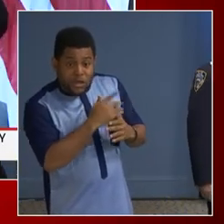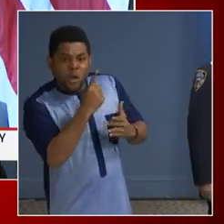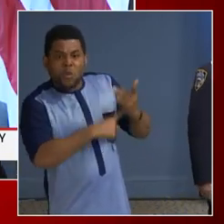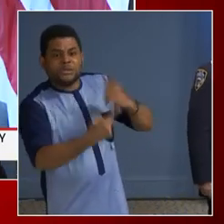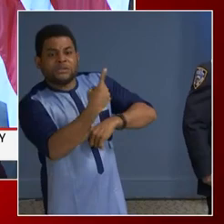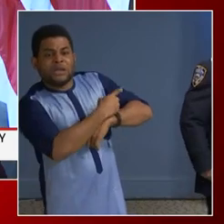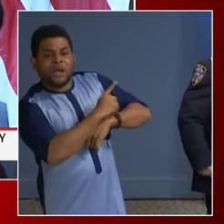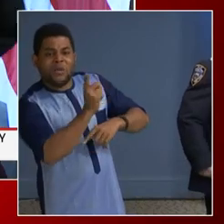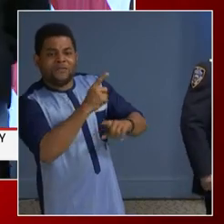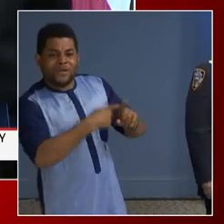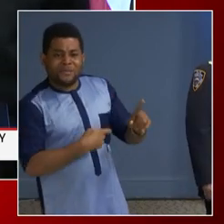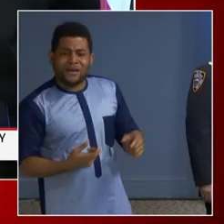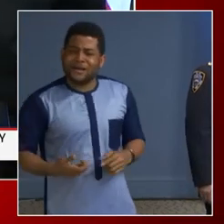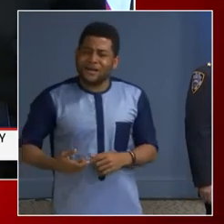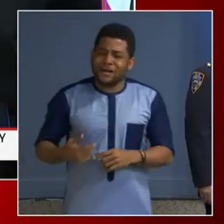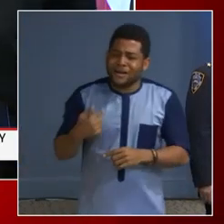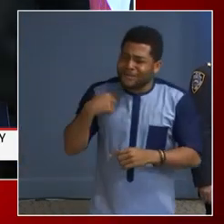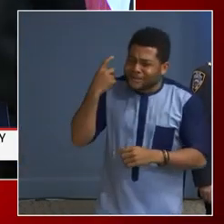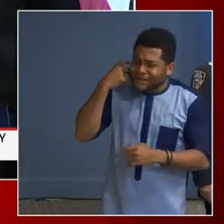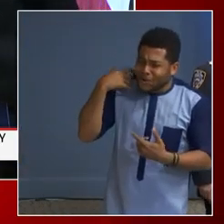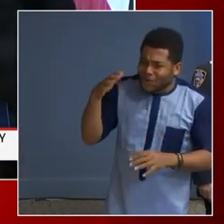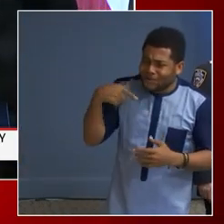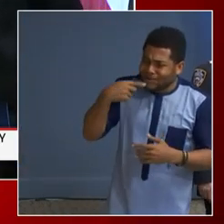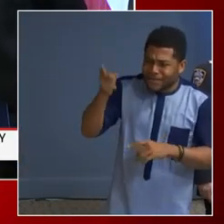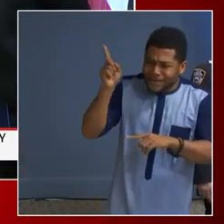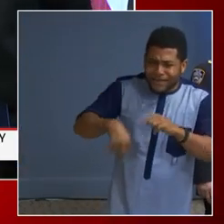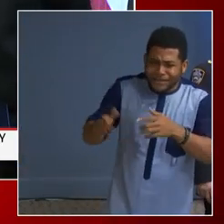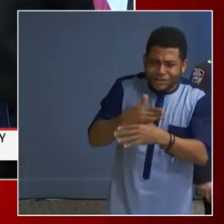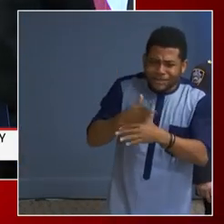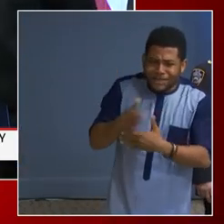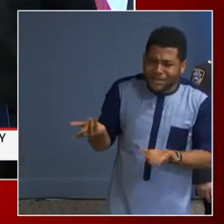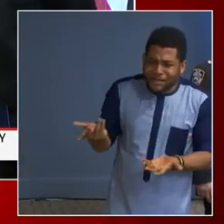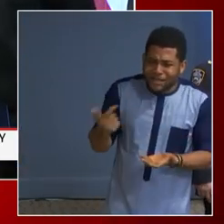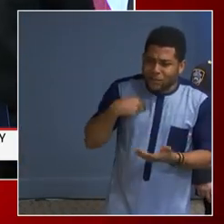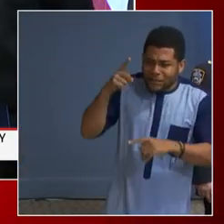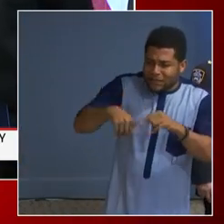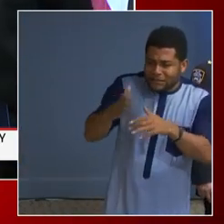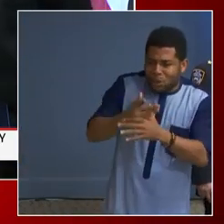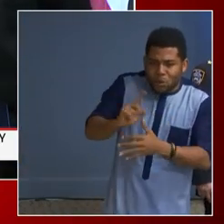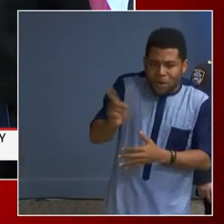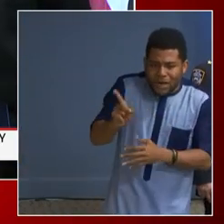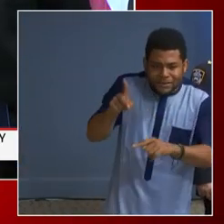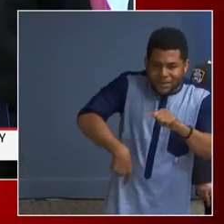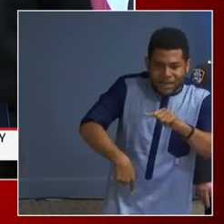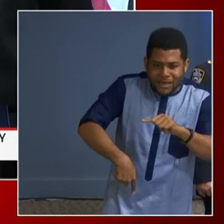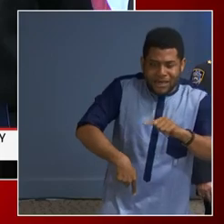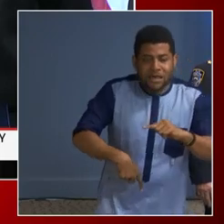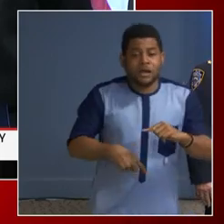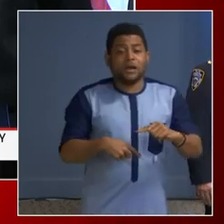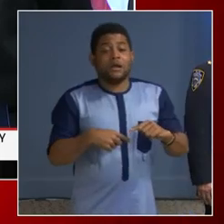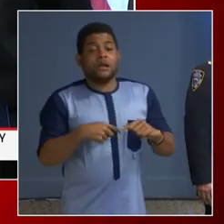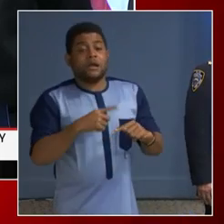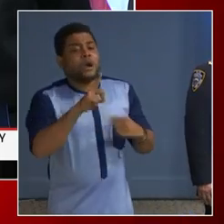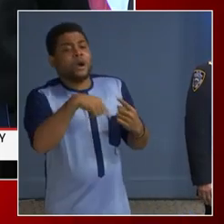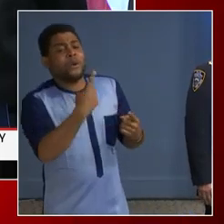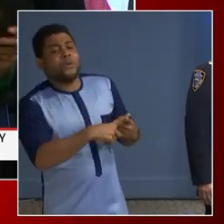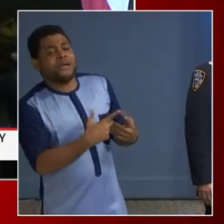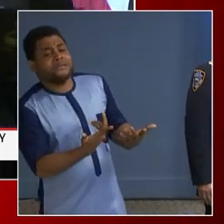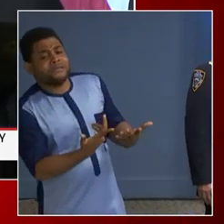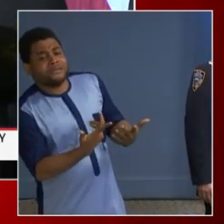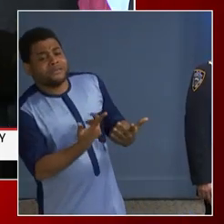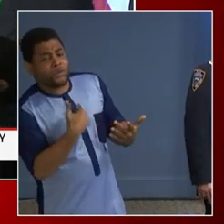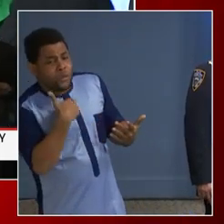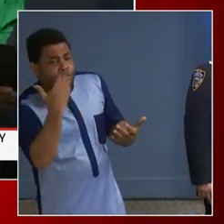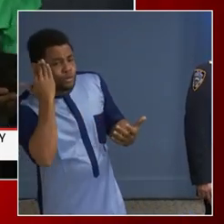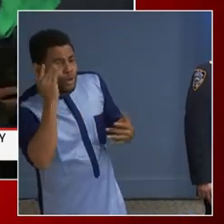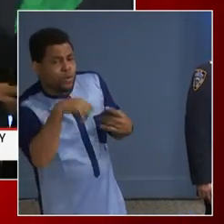We cannot. The chief already addressed that. Yes, behind you. I'm Yes. sorry, where is it? When is it from? Well, do we know when Can it you was say